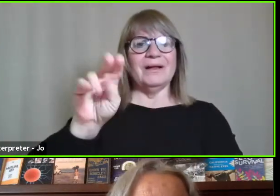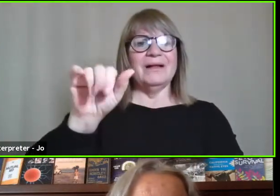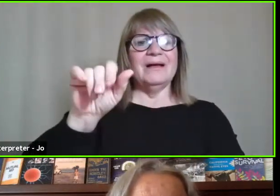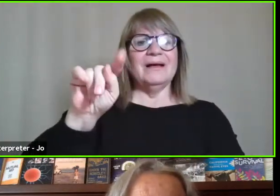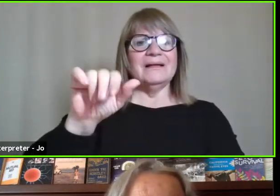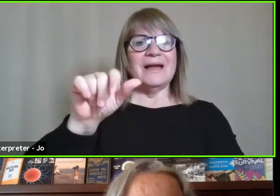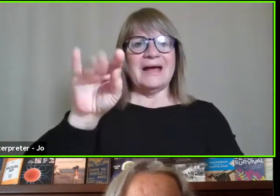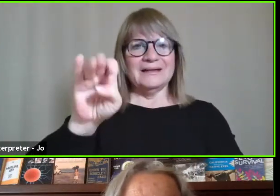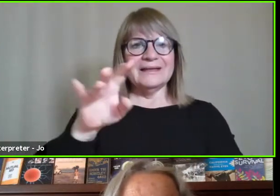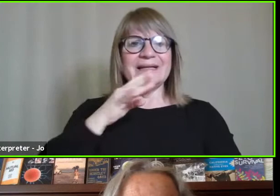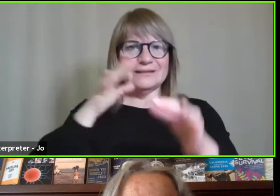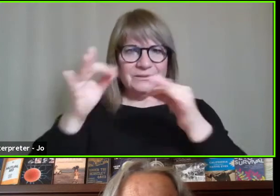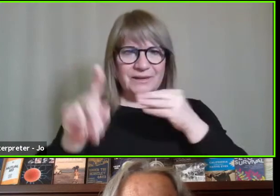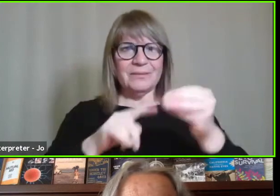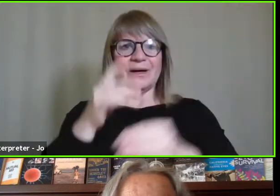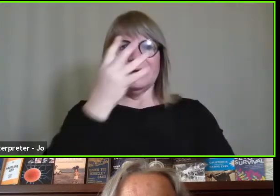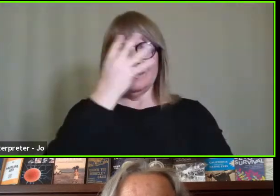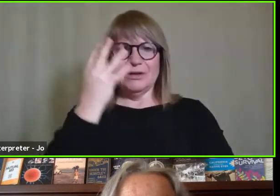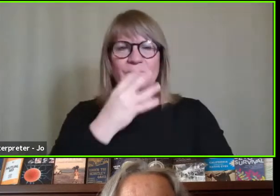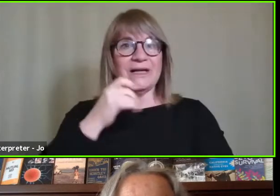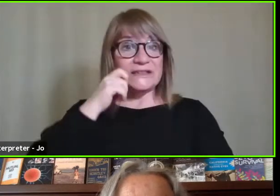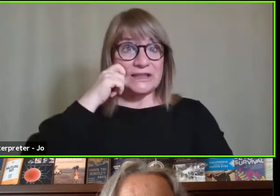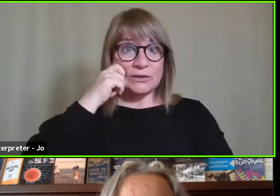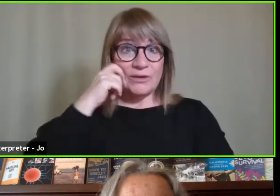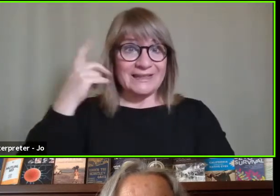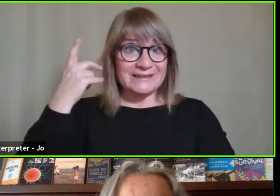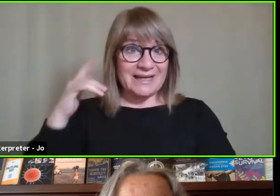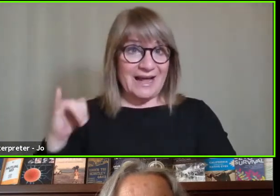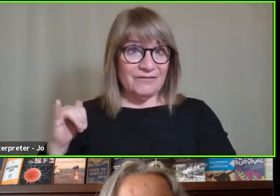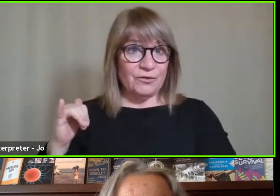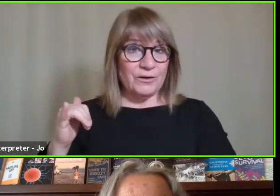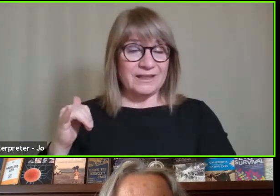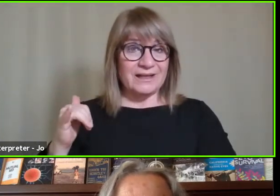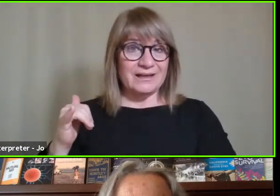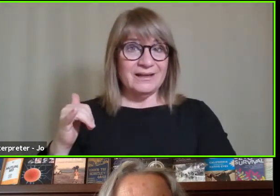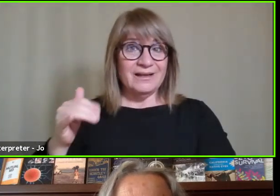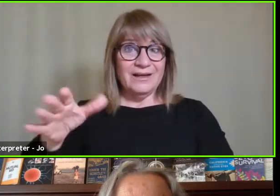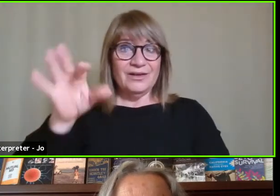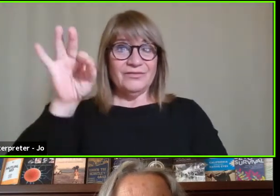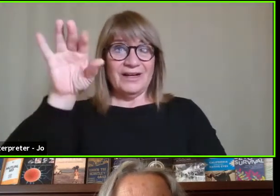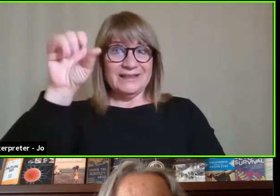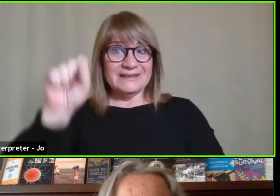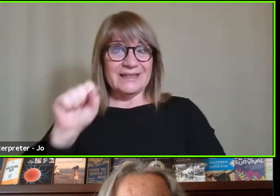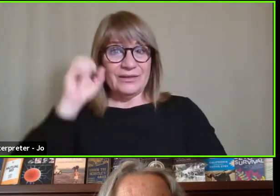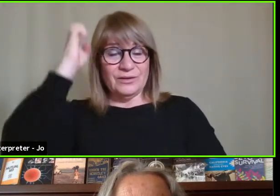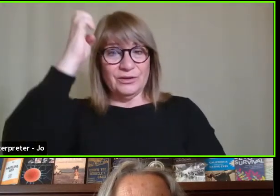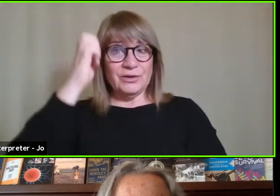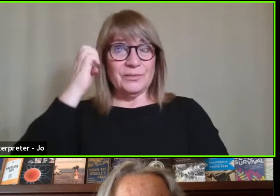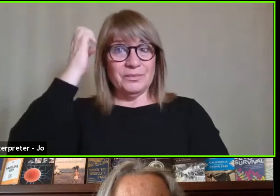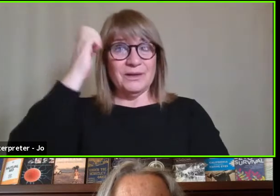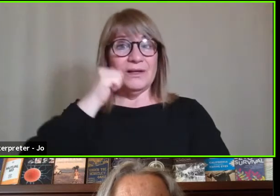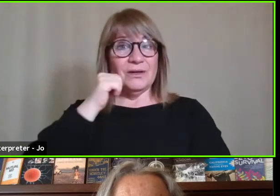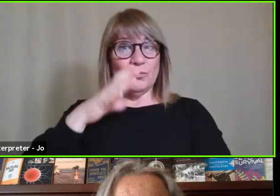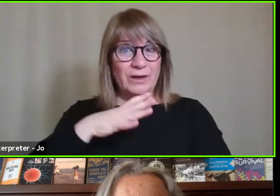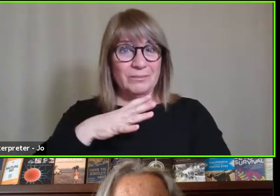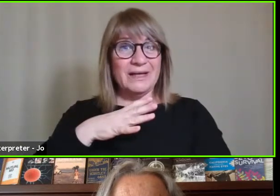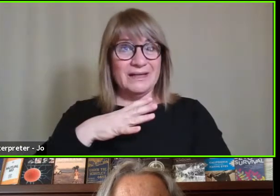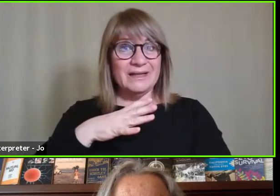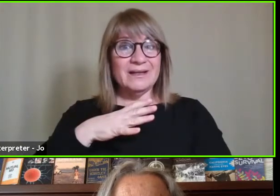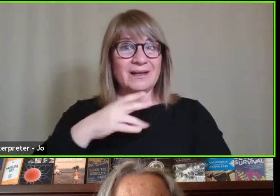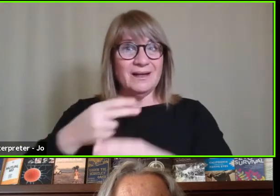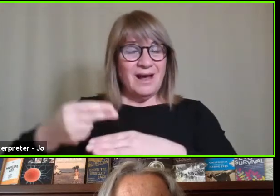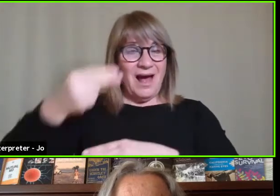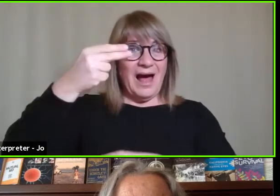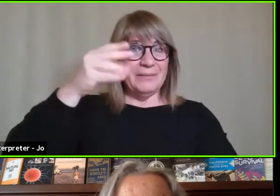about immigration and race in california so the finding of southern european women being disproportionately sterilized actually is pretty